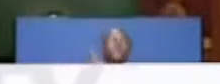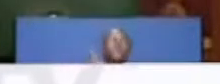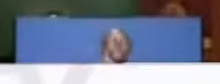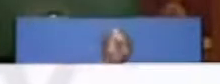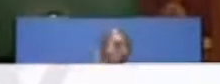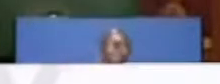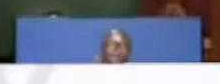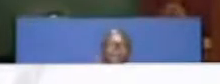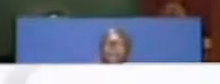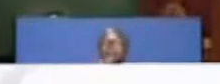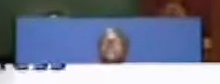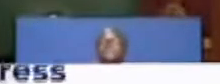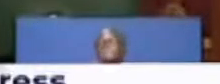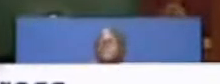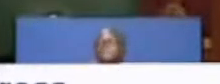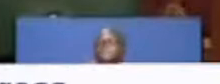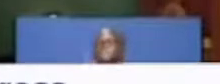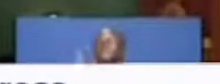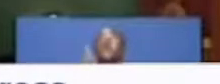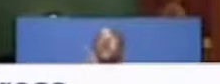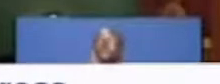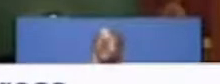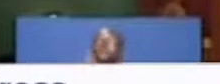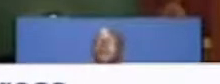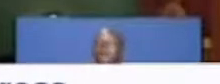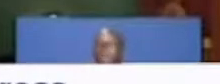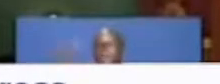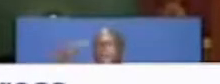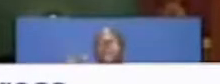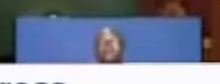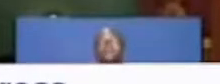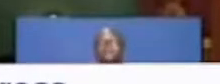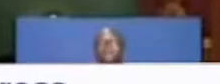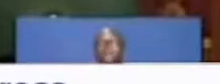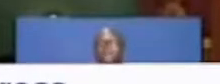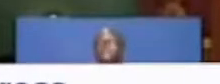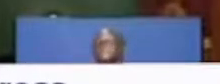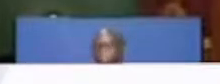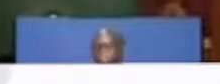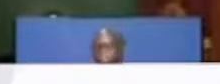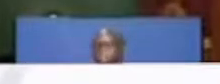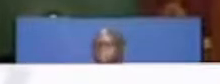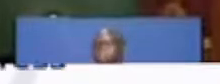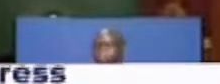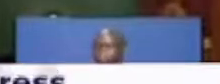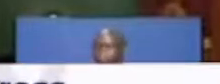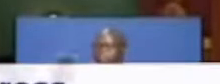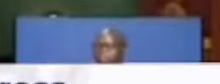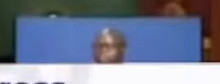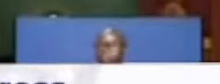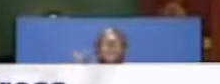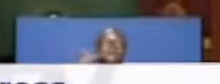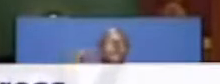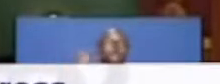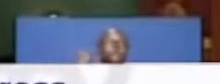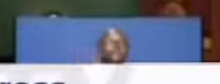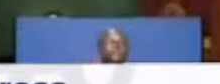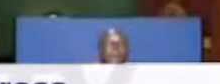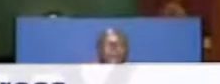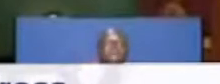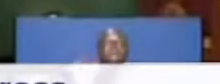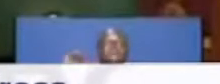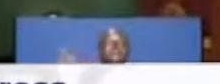of December 2021, have the high privilege of conferring on Nakuru Municipality city